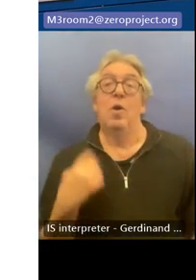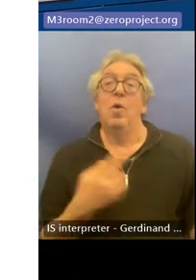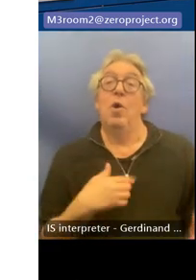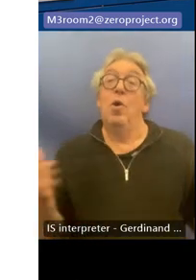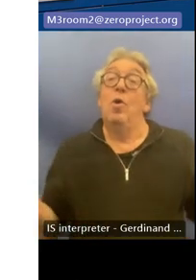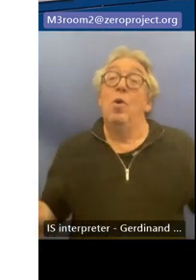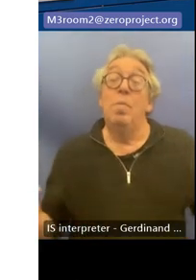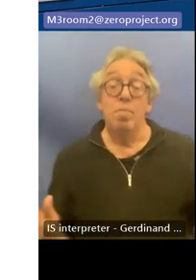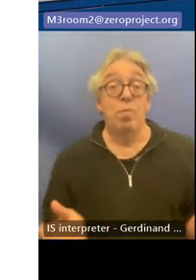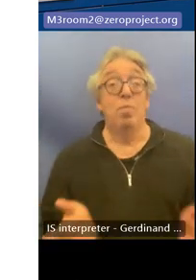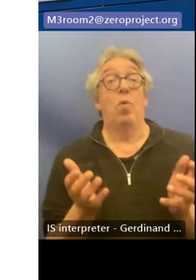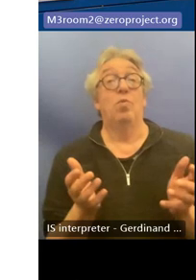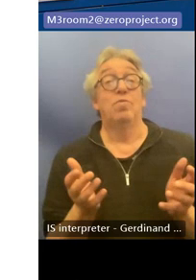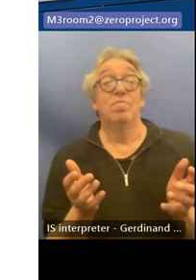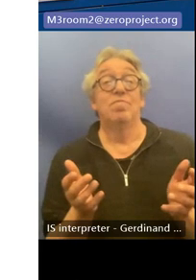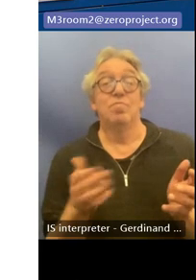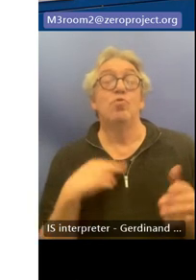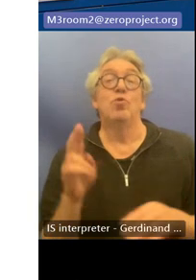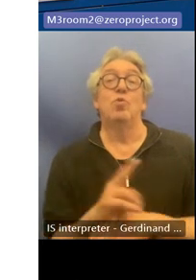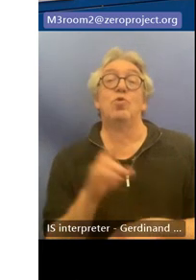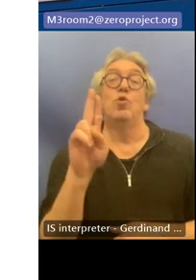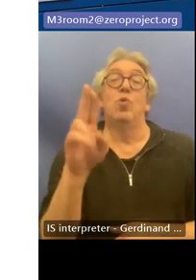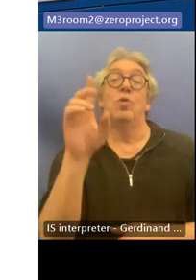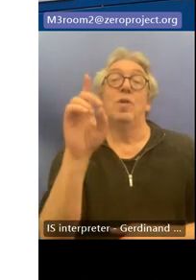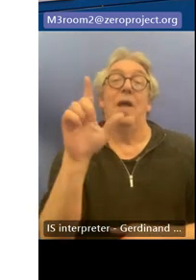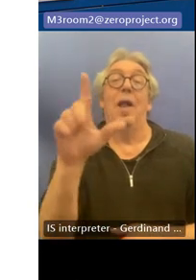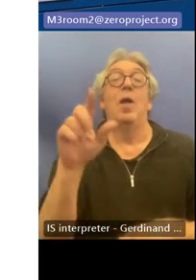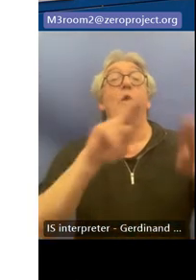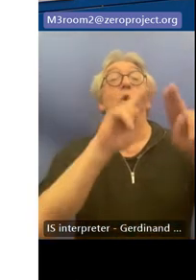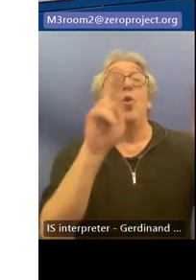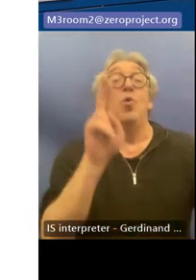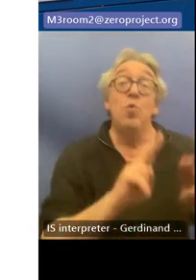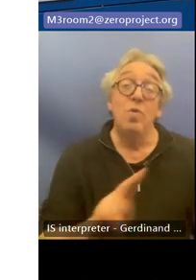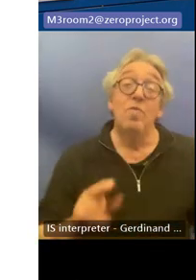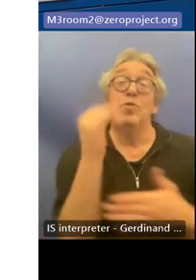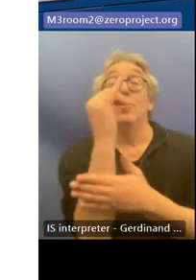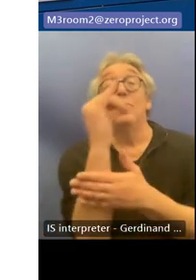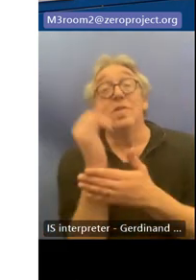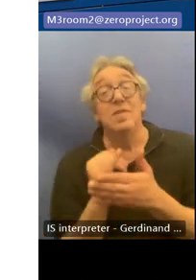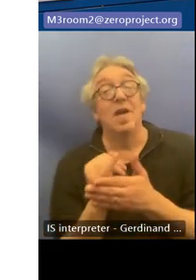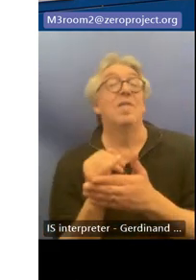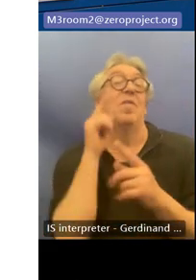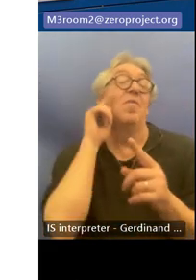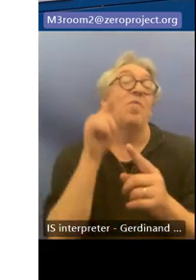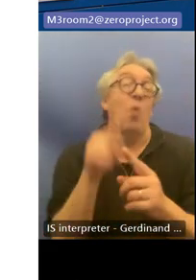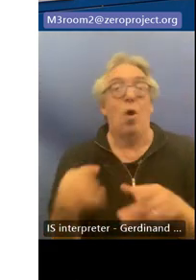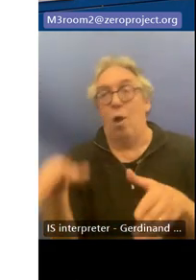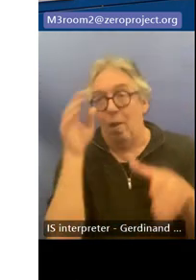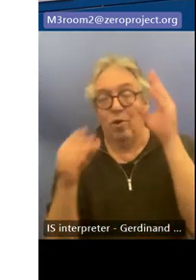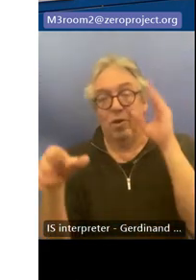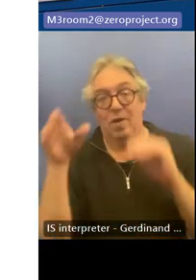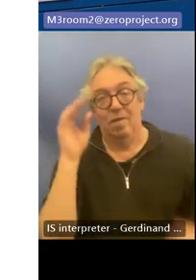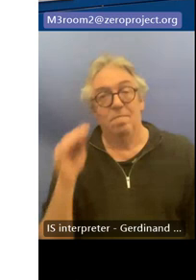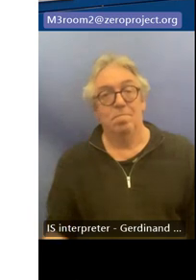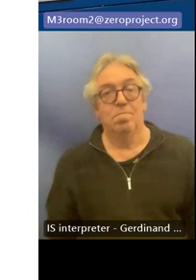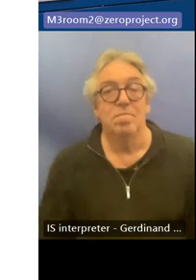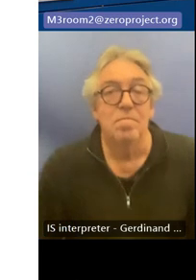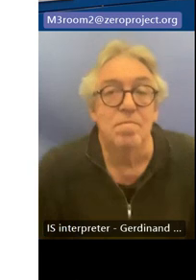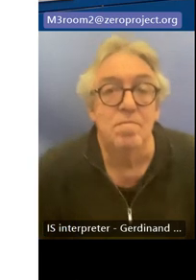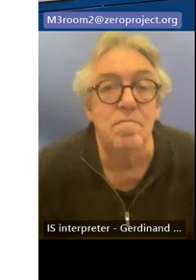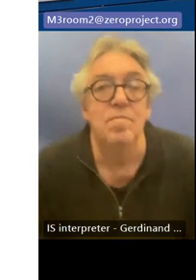the principles of the UDL, the Universal Design for Learning, and the program supports students with and